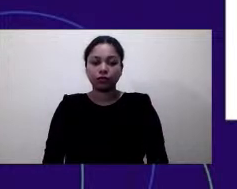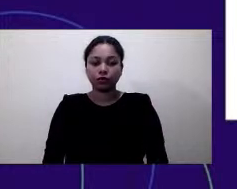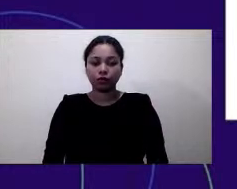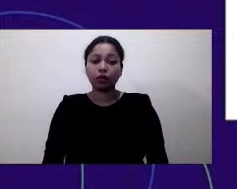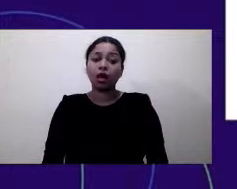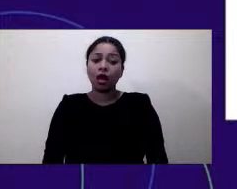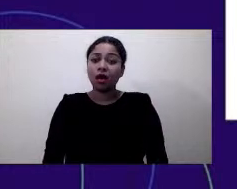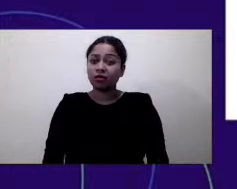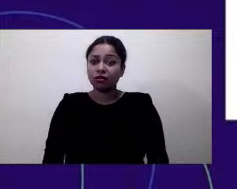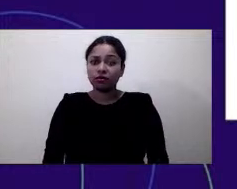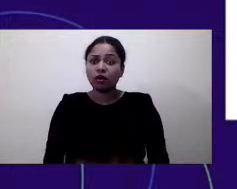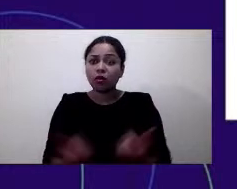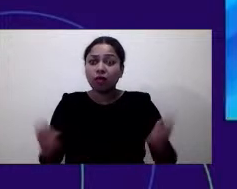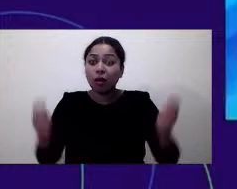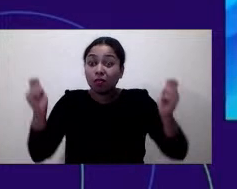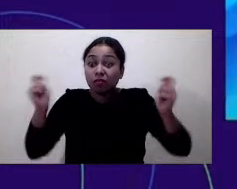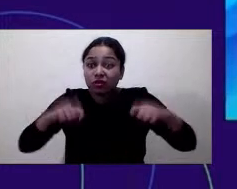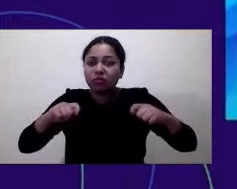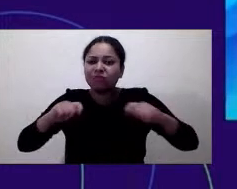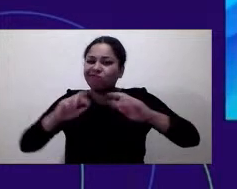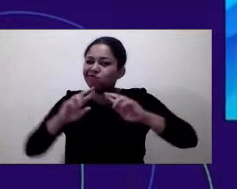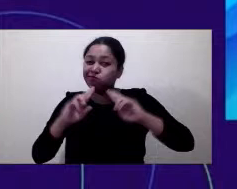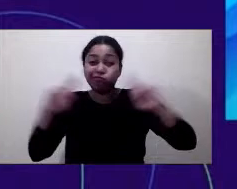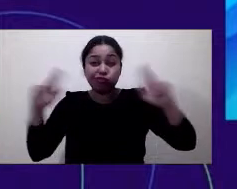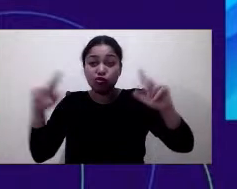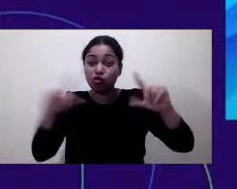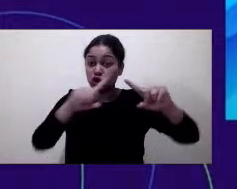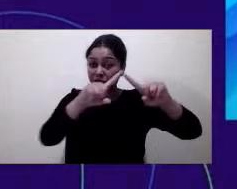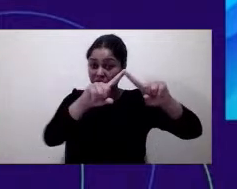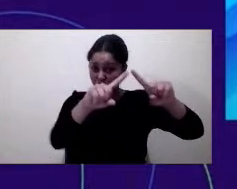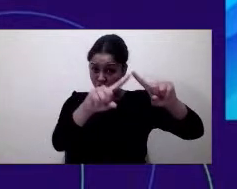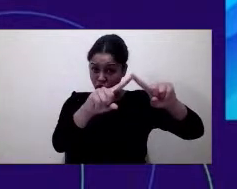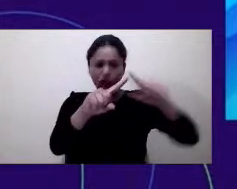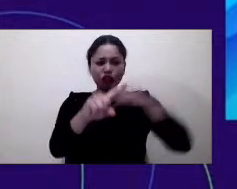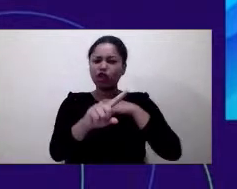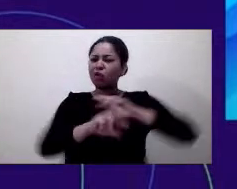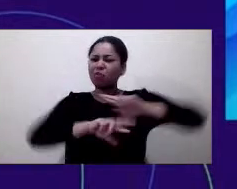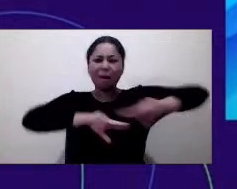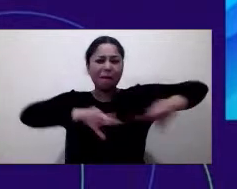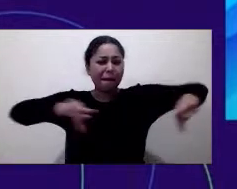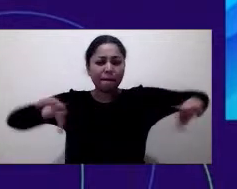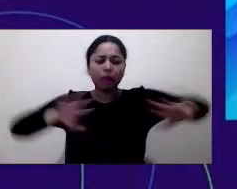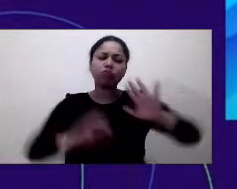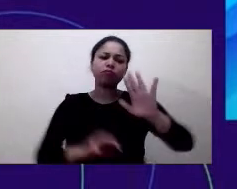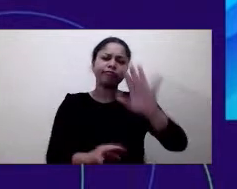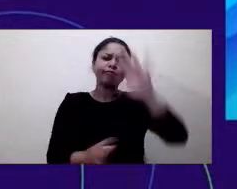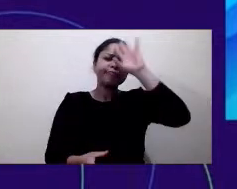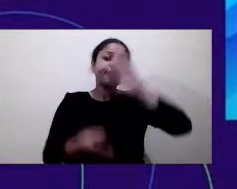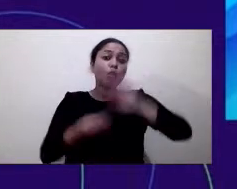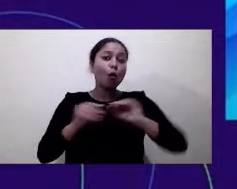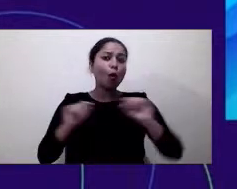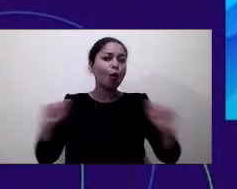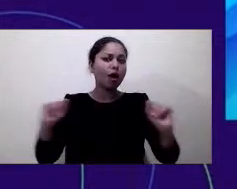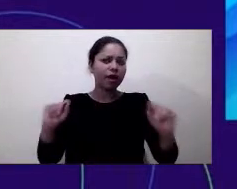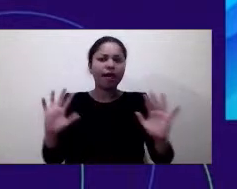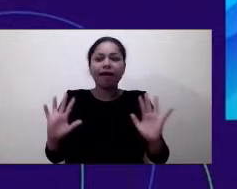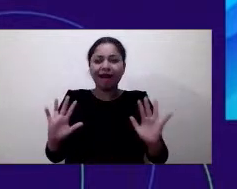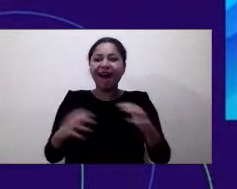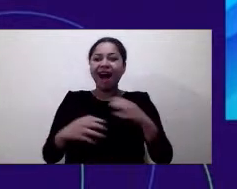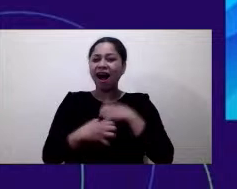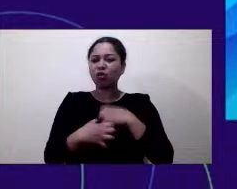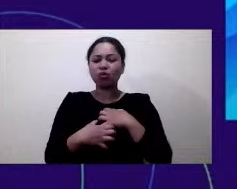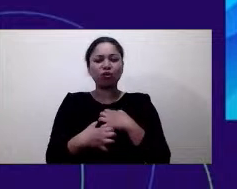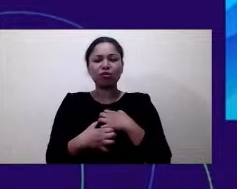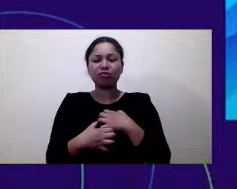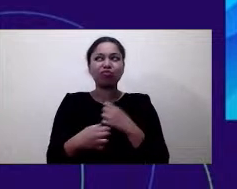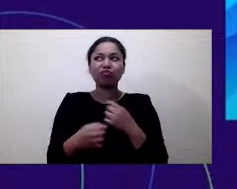around this triangle. So what we can learn from that is that if students don't feel comfortable making mistakes